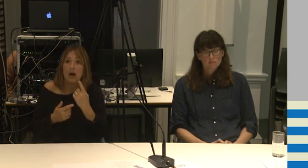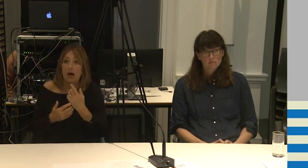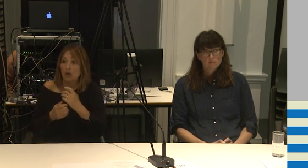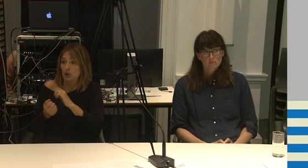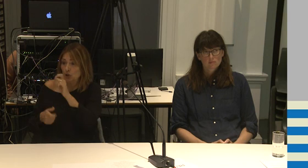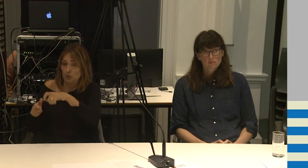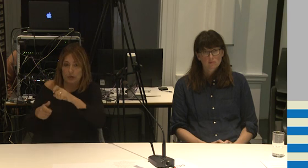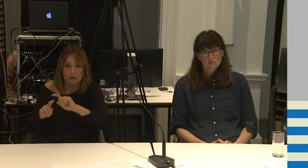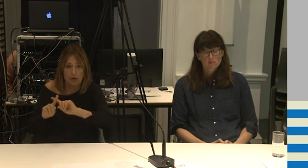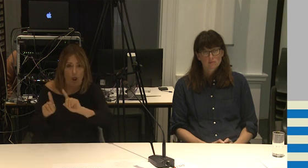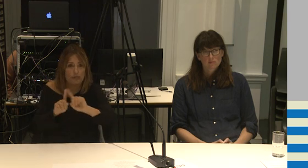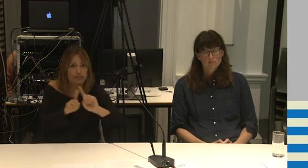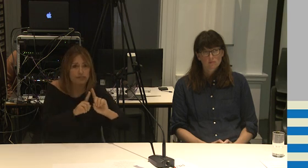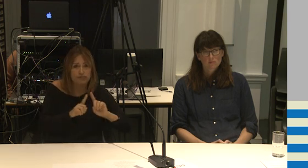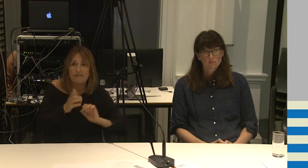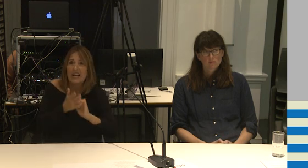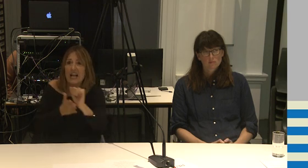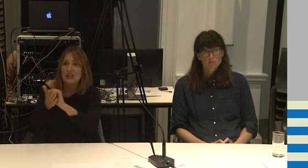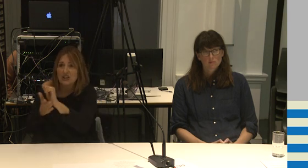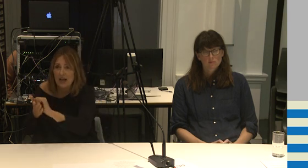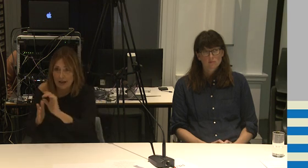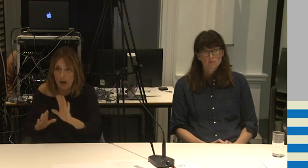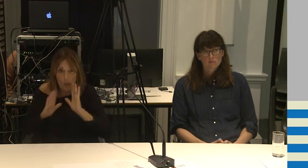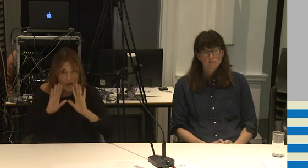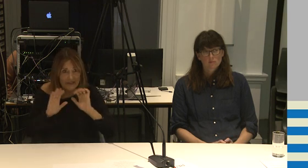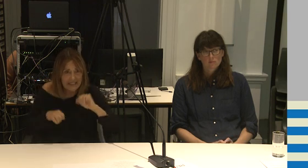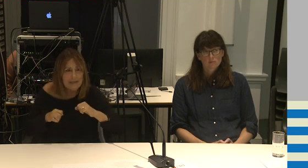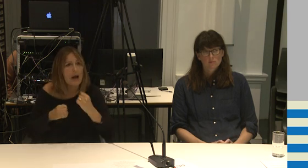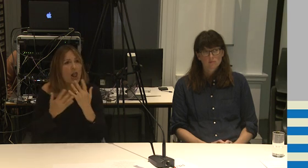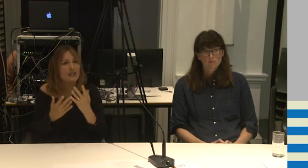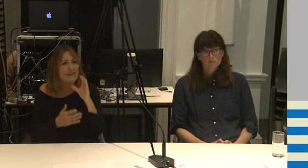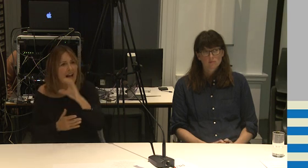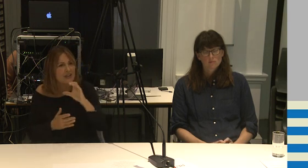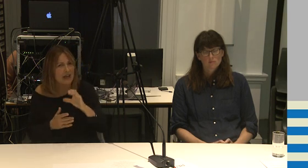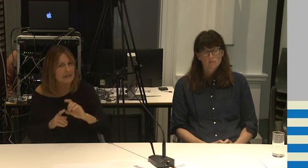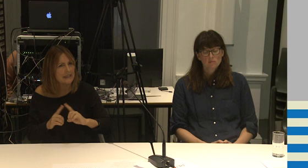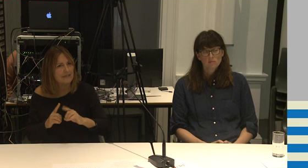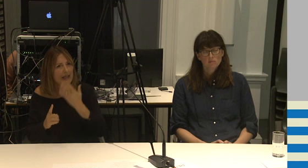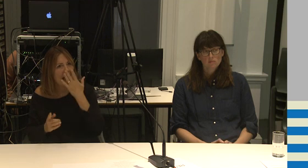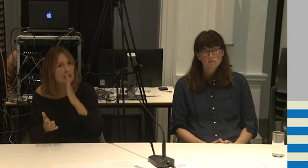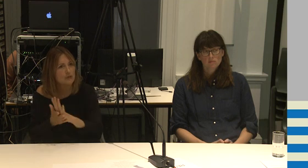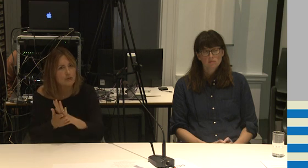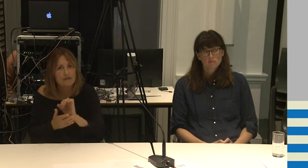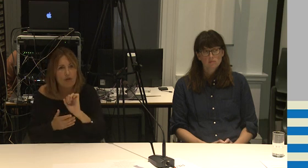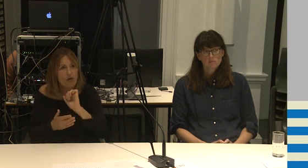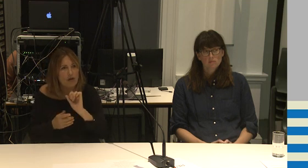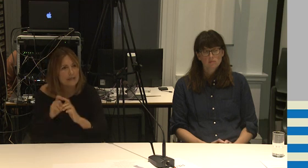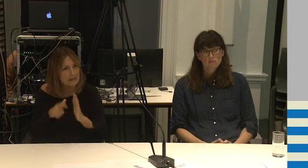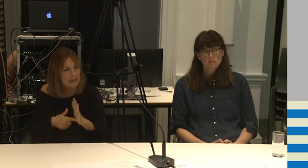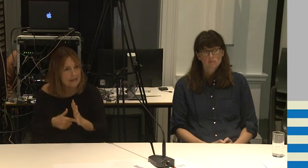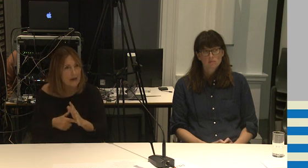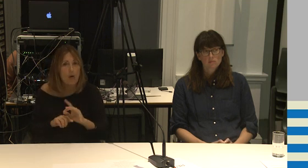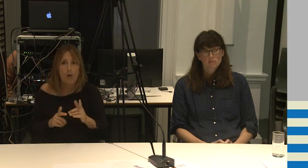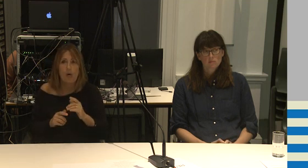cultures, which is a wonderful thing, but lots of countries have different attitudes towards disability, have